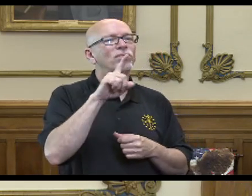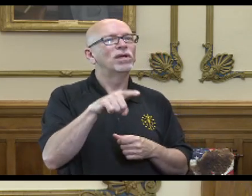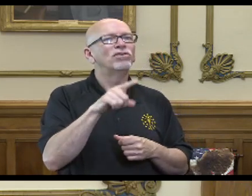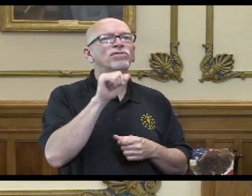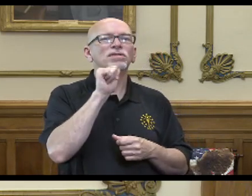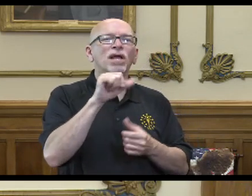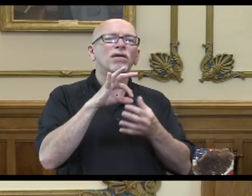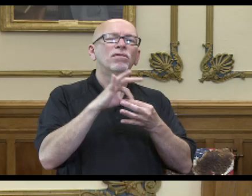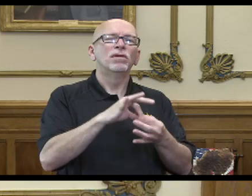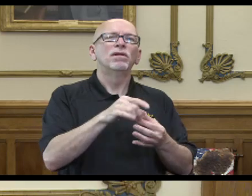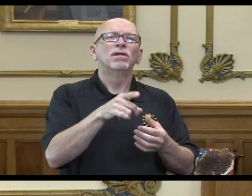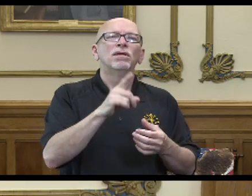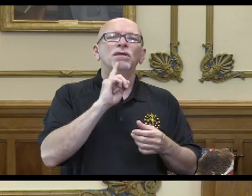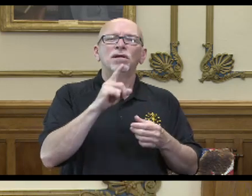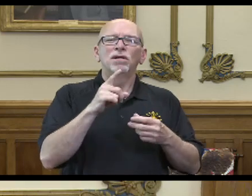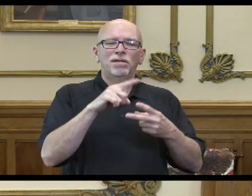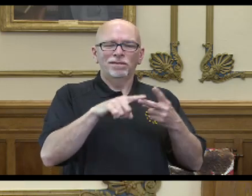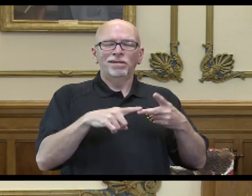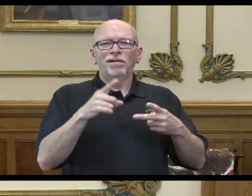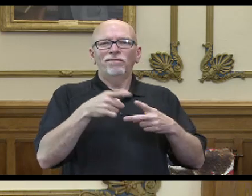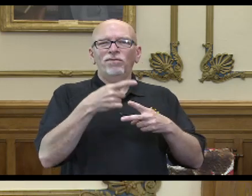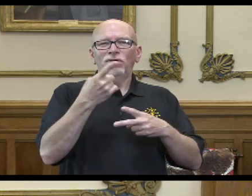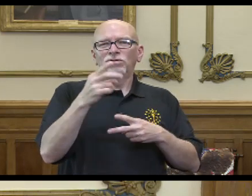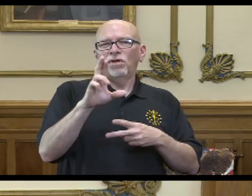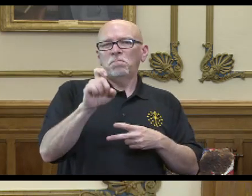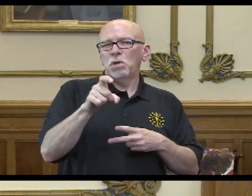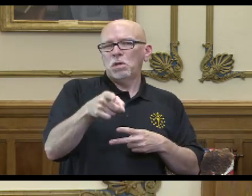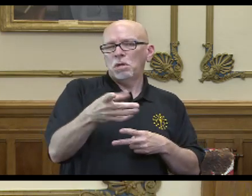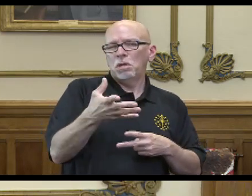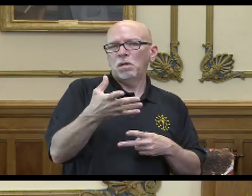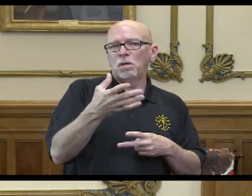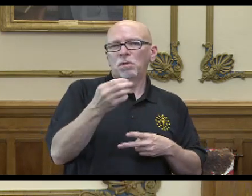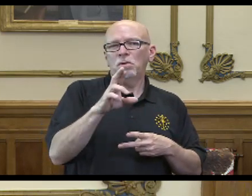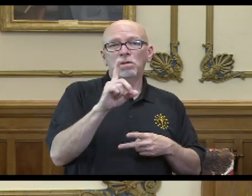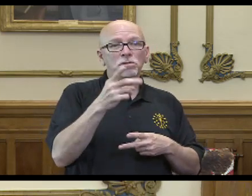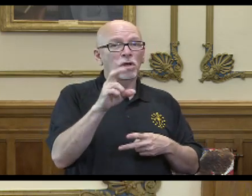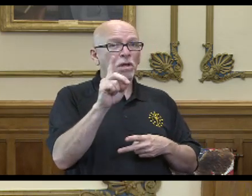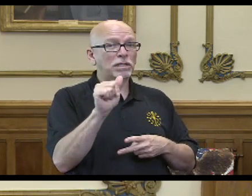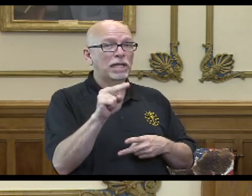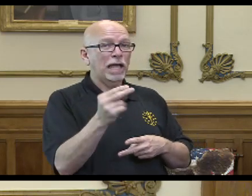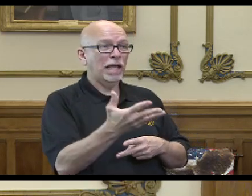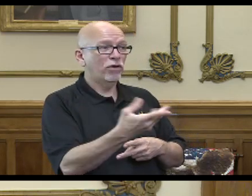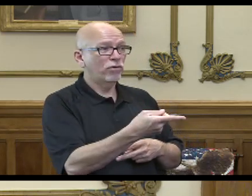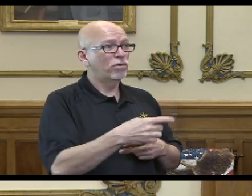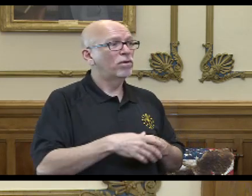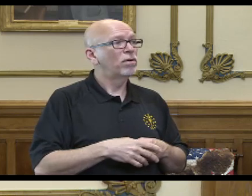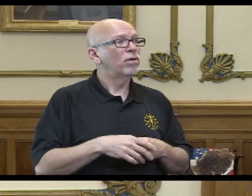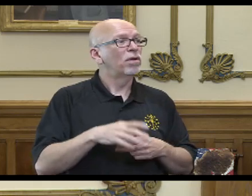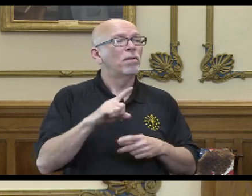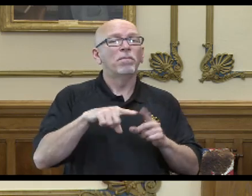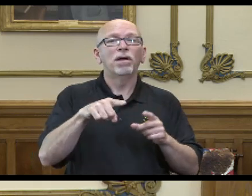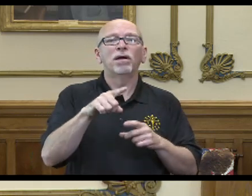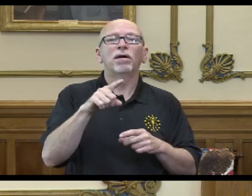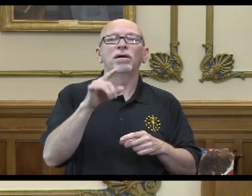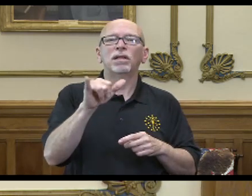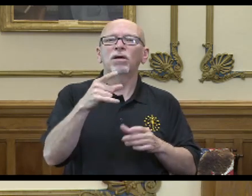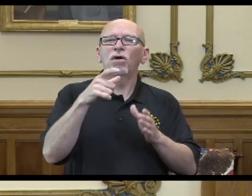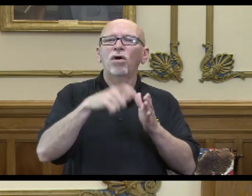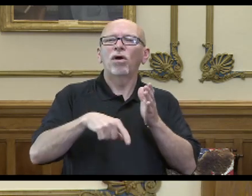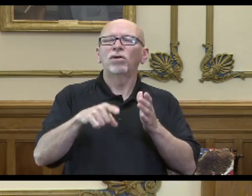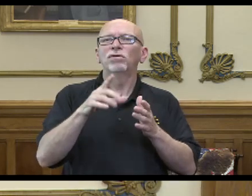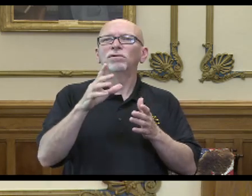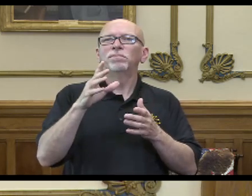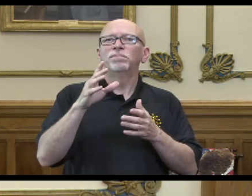necessarily related. I think maybe the first for Dr. Box, or I don't know if Dr. Dan is there. And this all sort